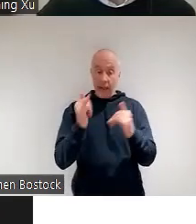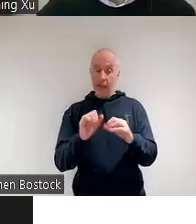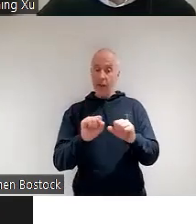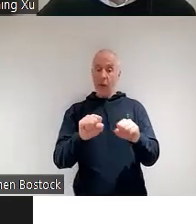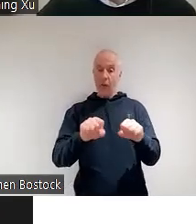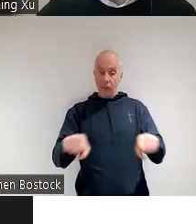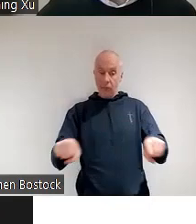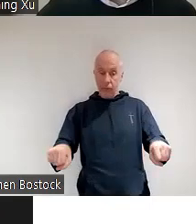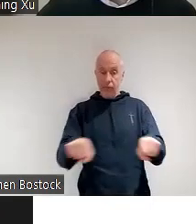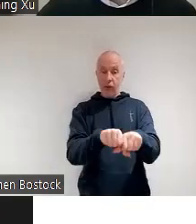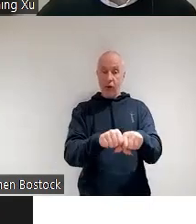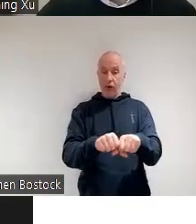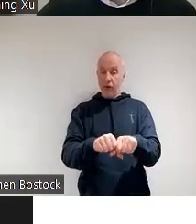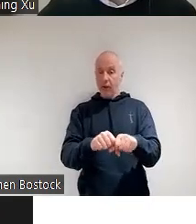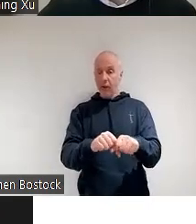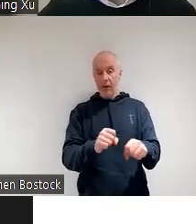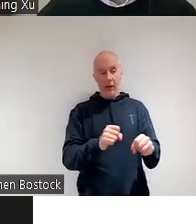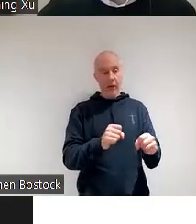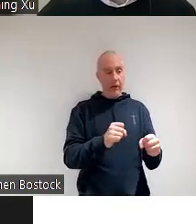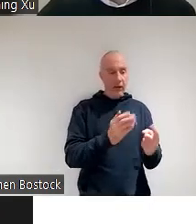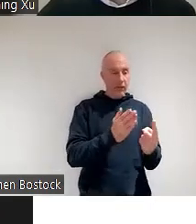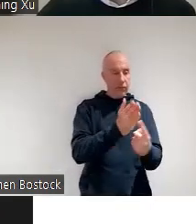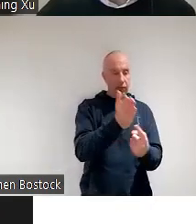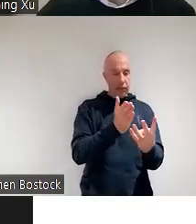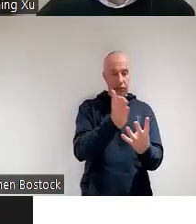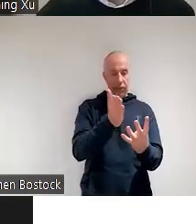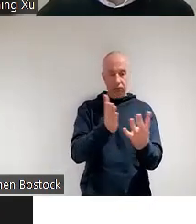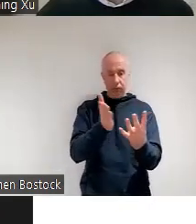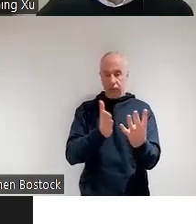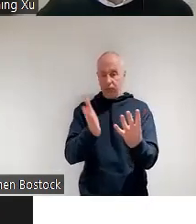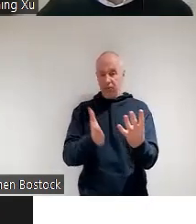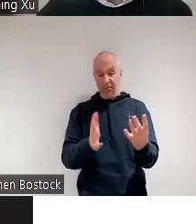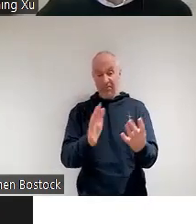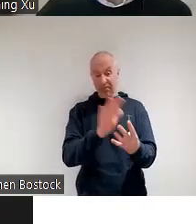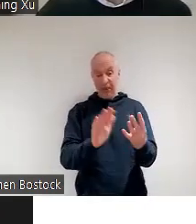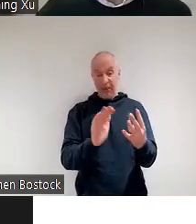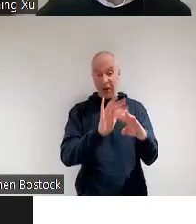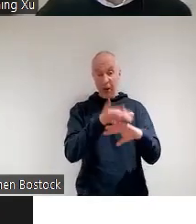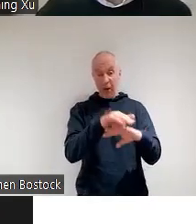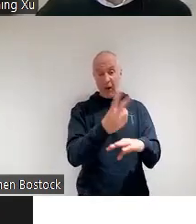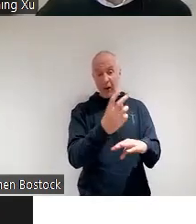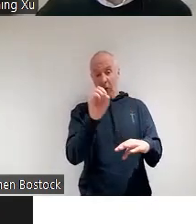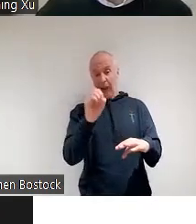with different type of vehicles. Normally we test 20+ vehicles to prove